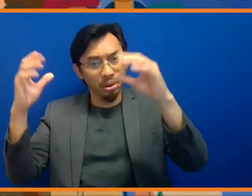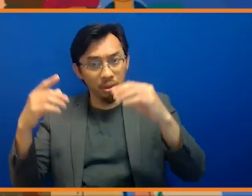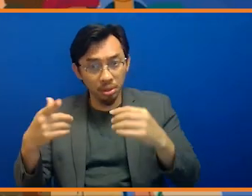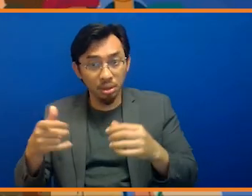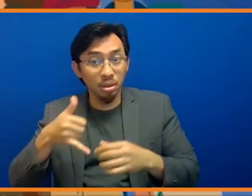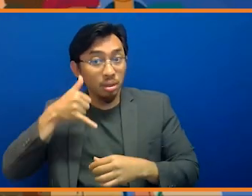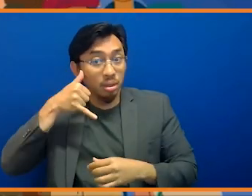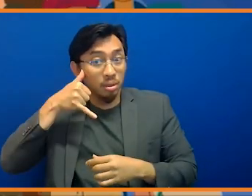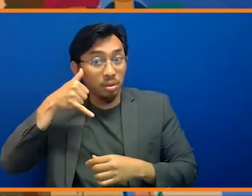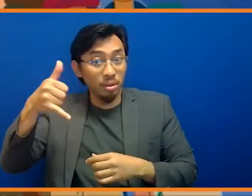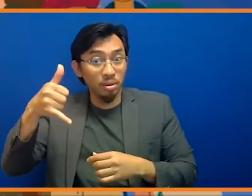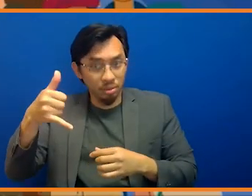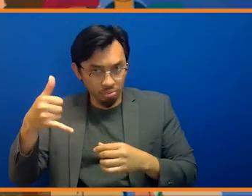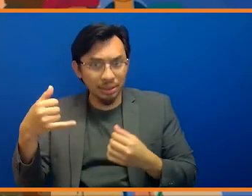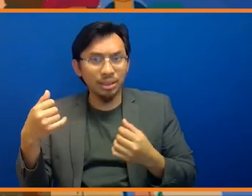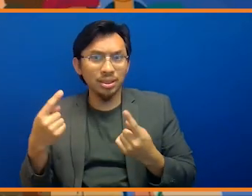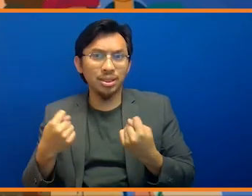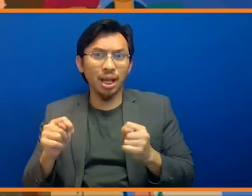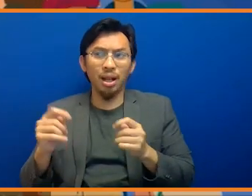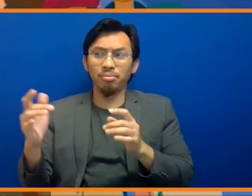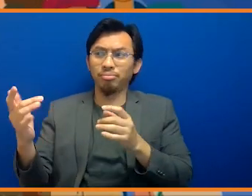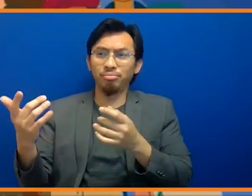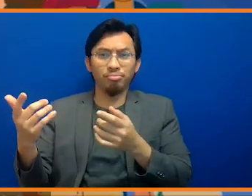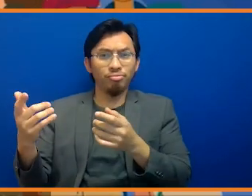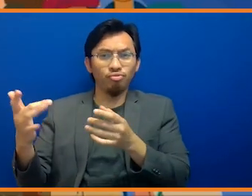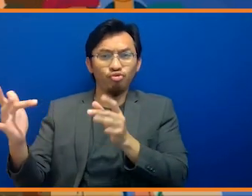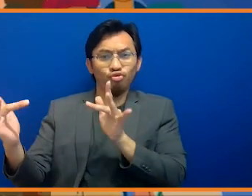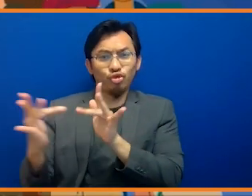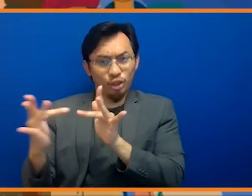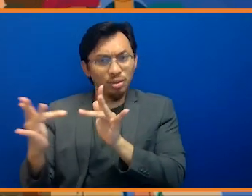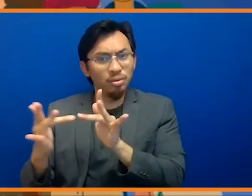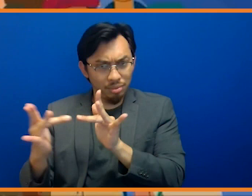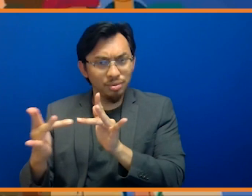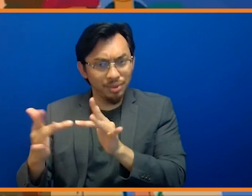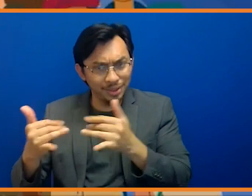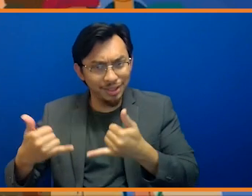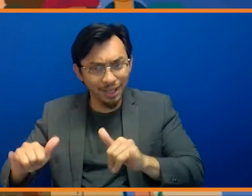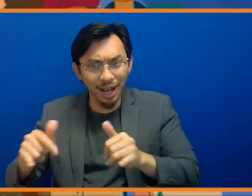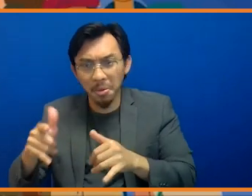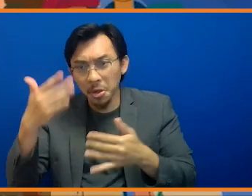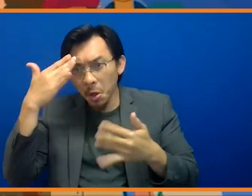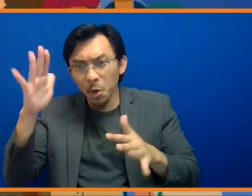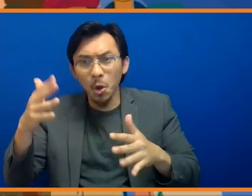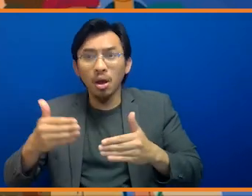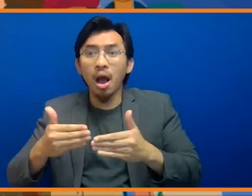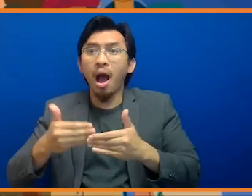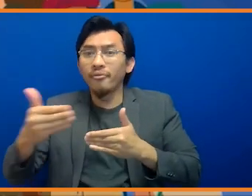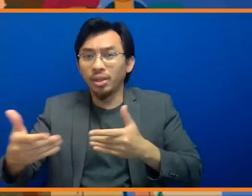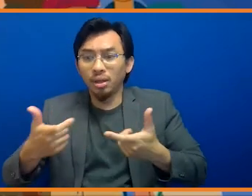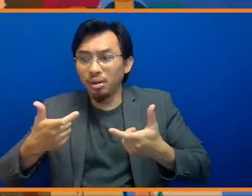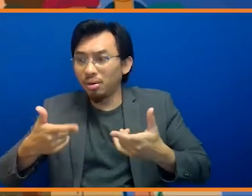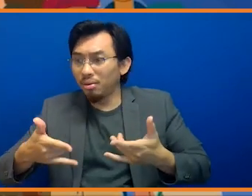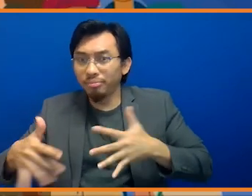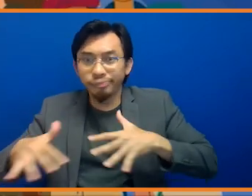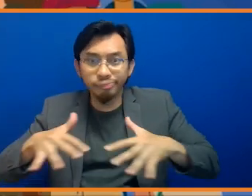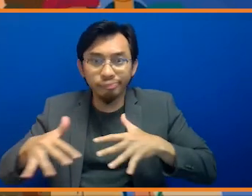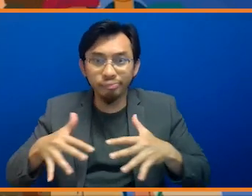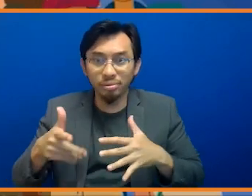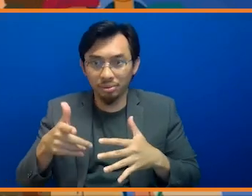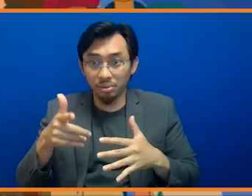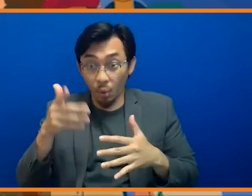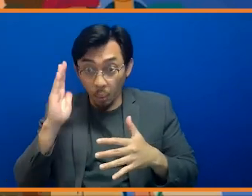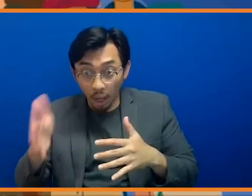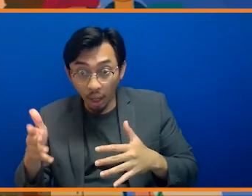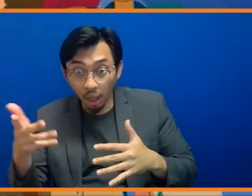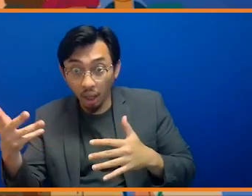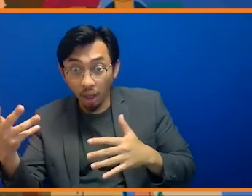The telephone line still connected, but because we don't know that after the big earthquake, tsunami will come,